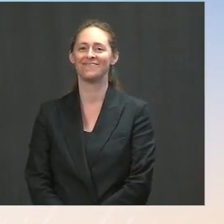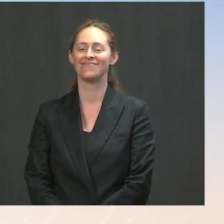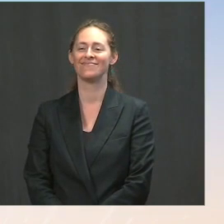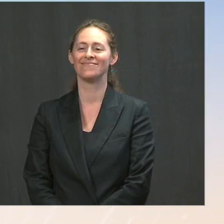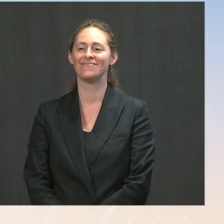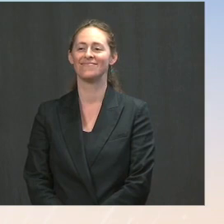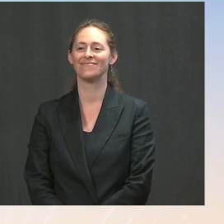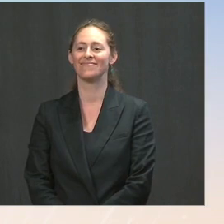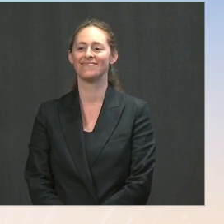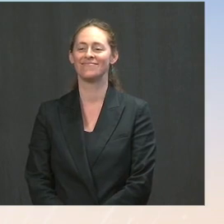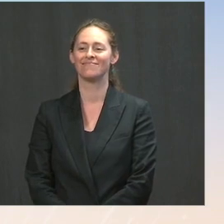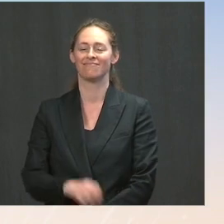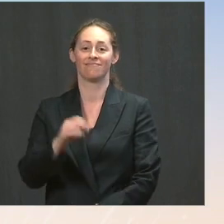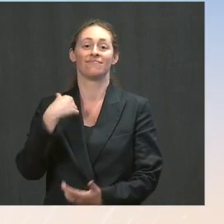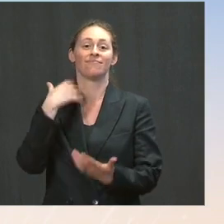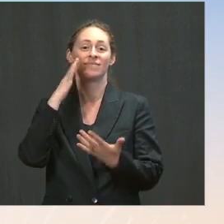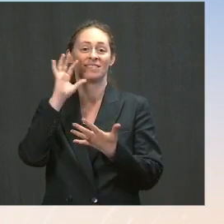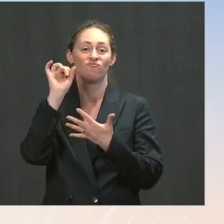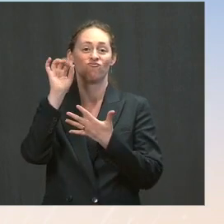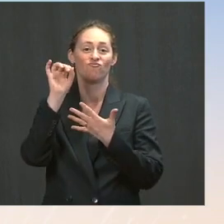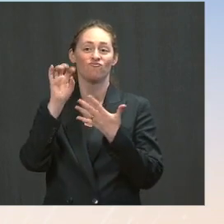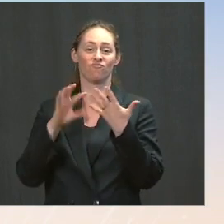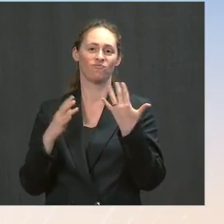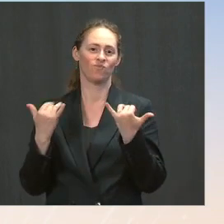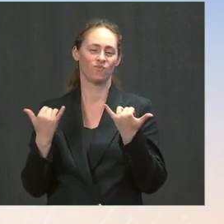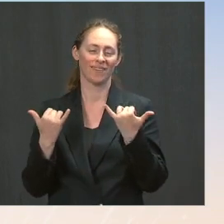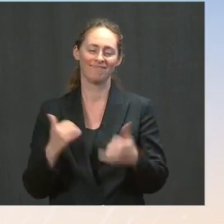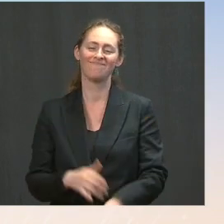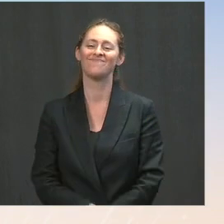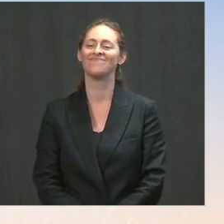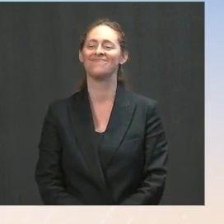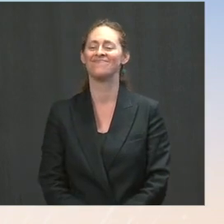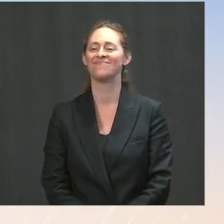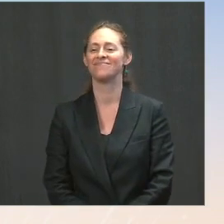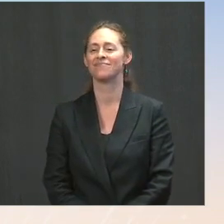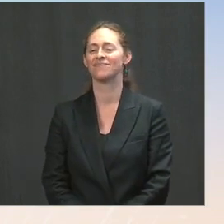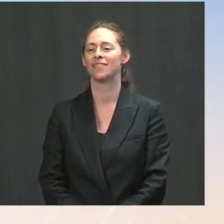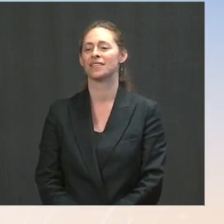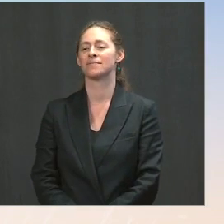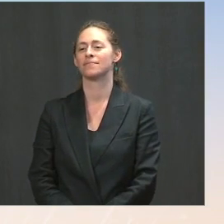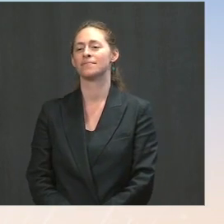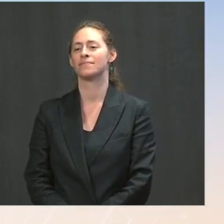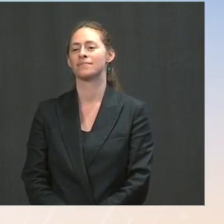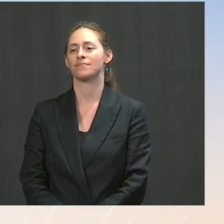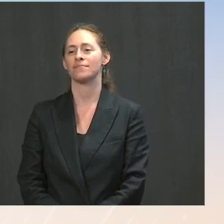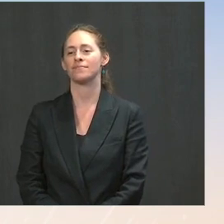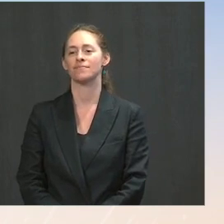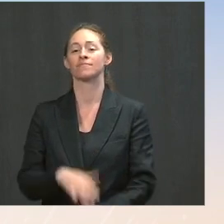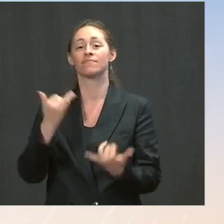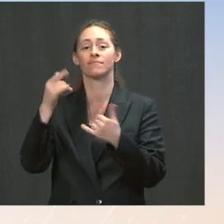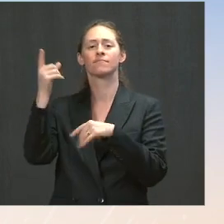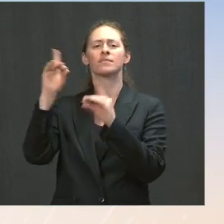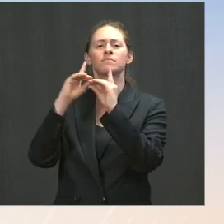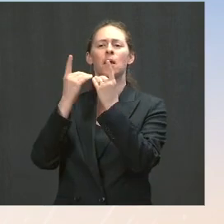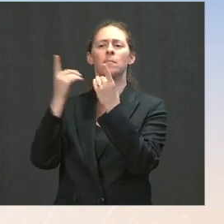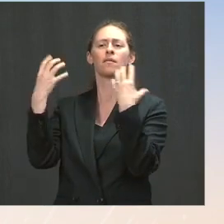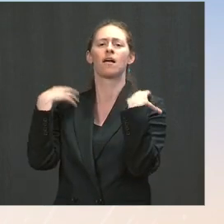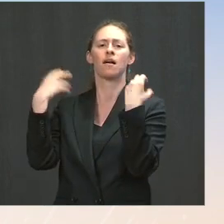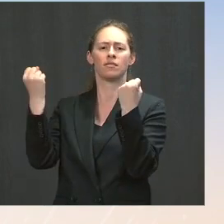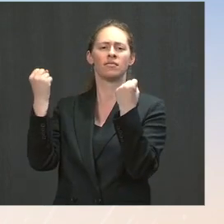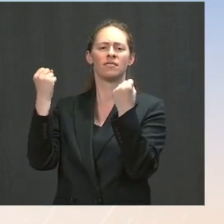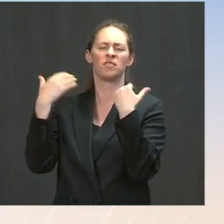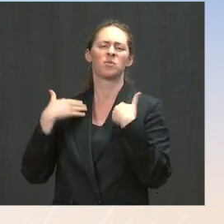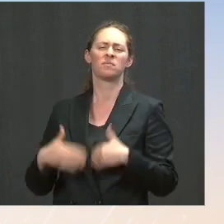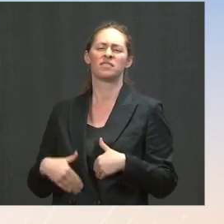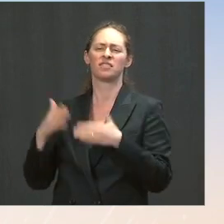Okay, I have a couple of notes for you at the top. Today, the Department of Health and Human Services, through the Health Resources and